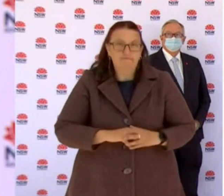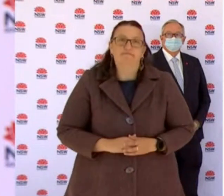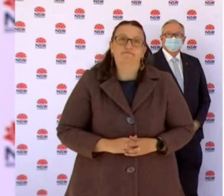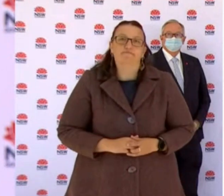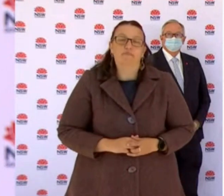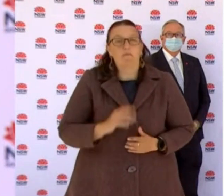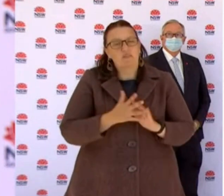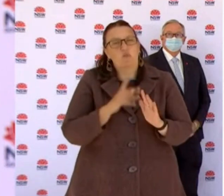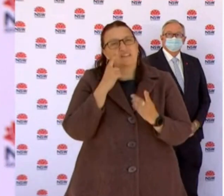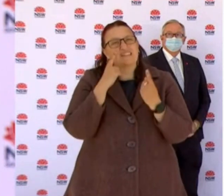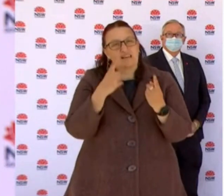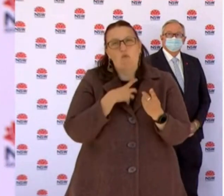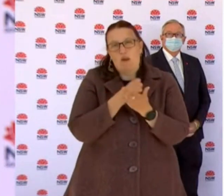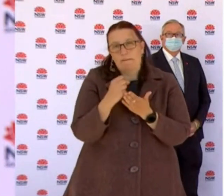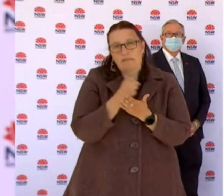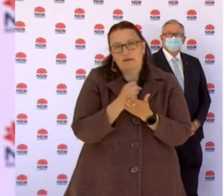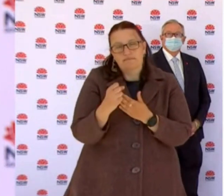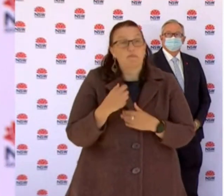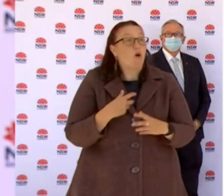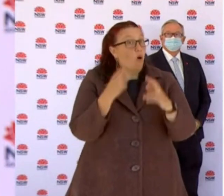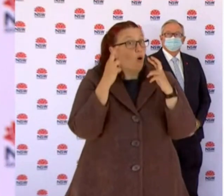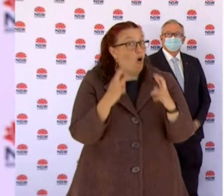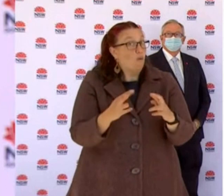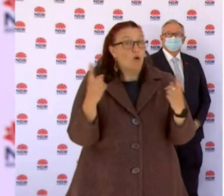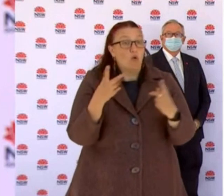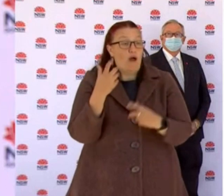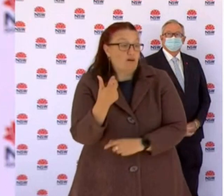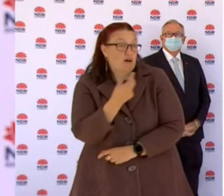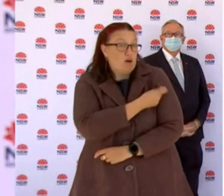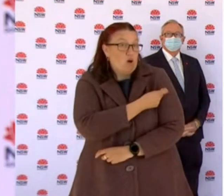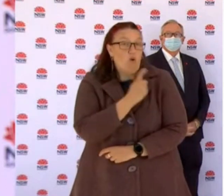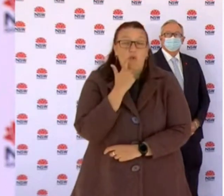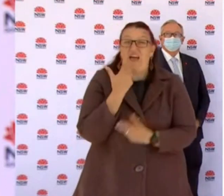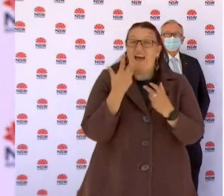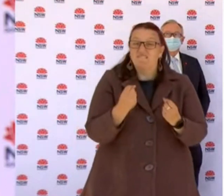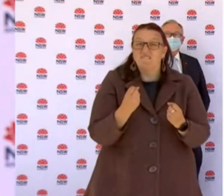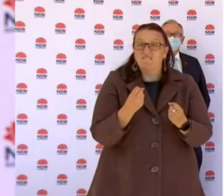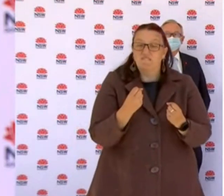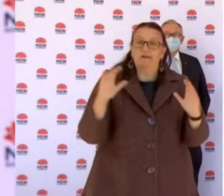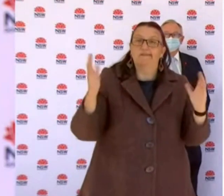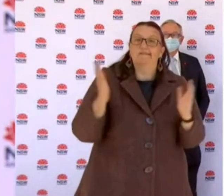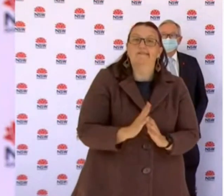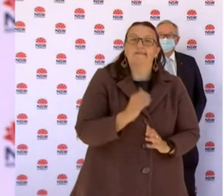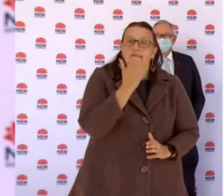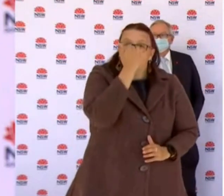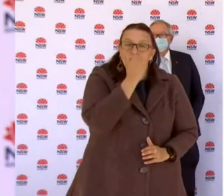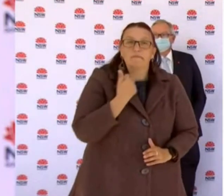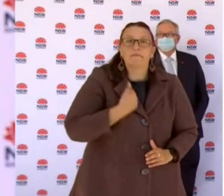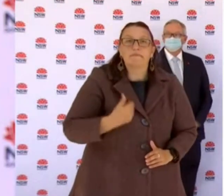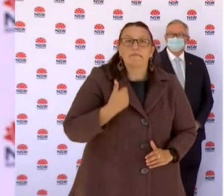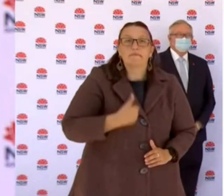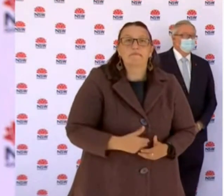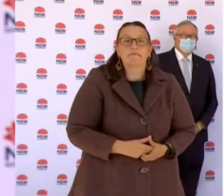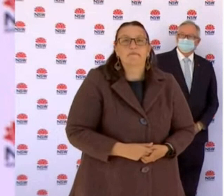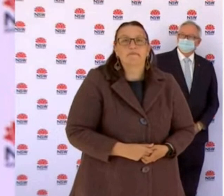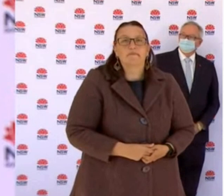vaccinated have a very mild course, and there is some protection afforded by the vaccine. Of